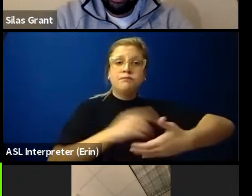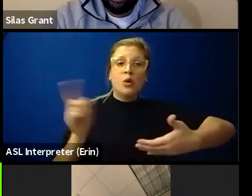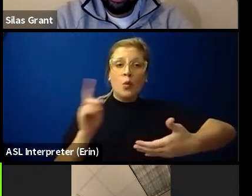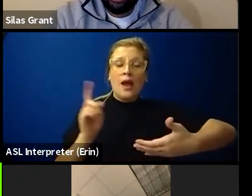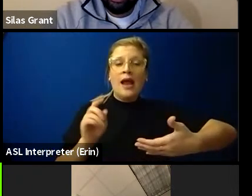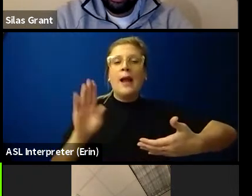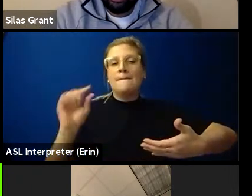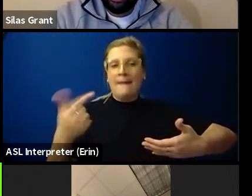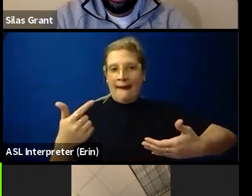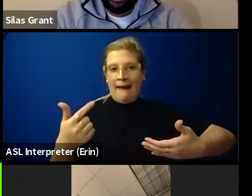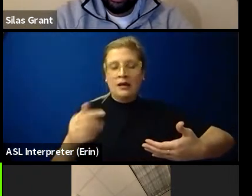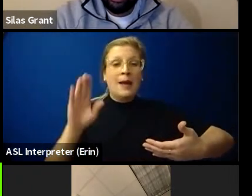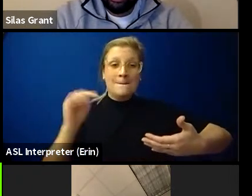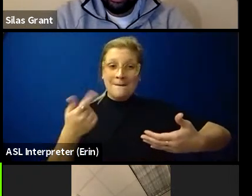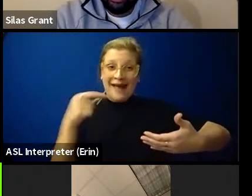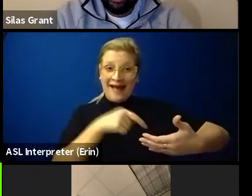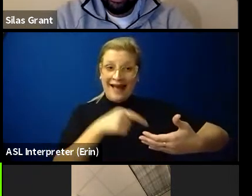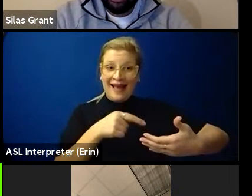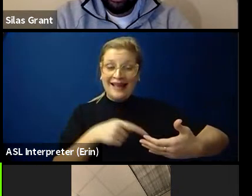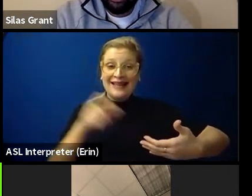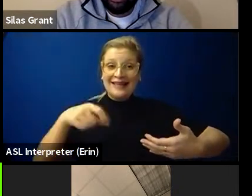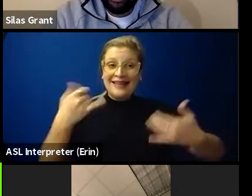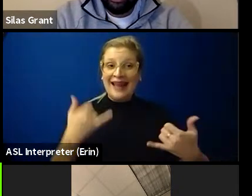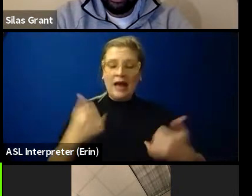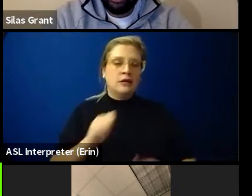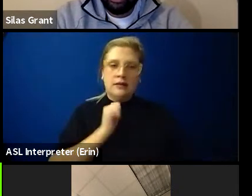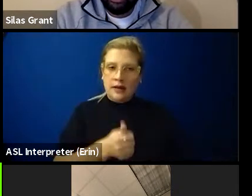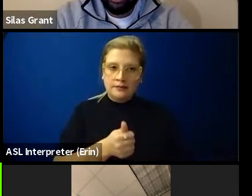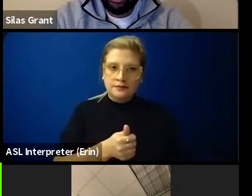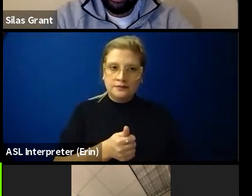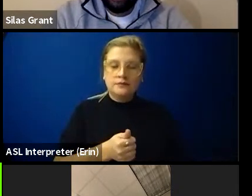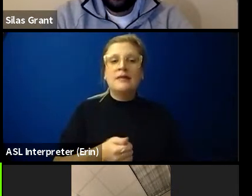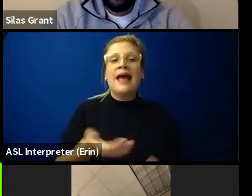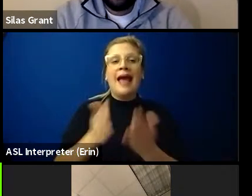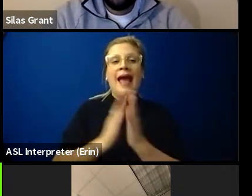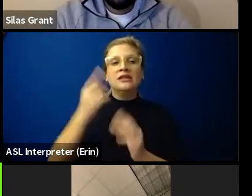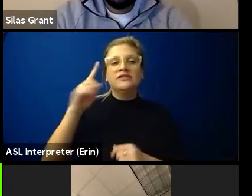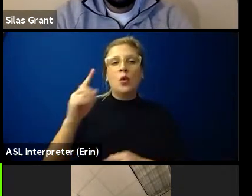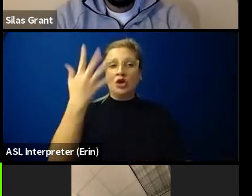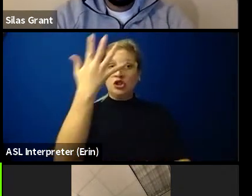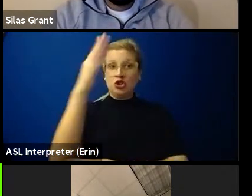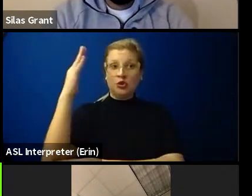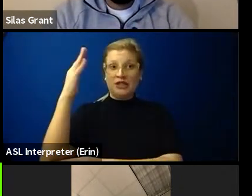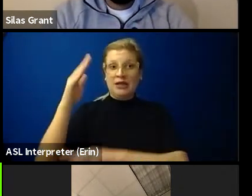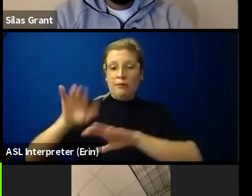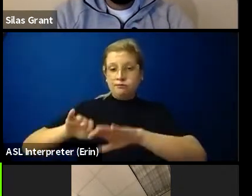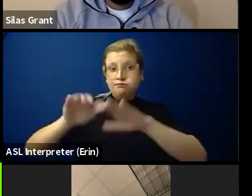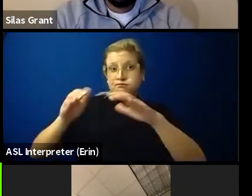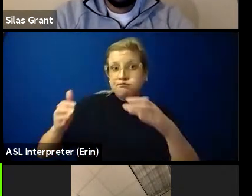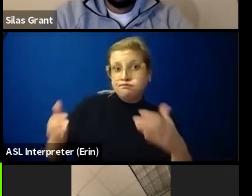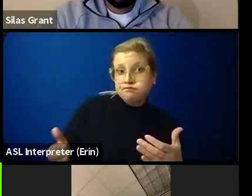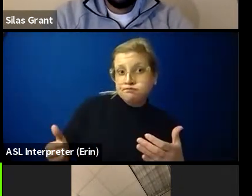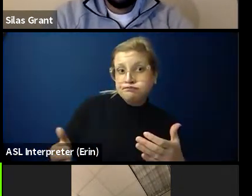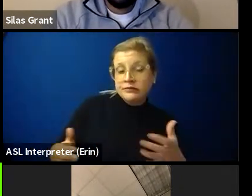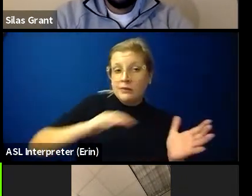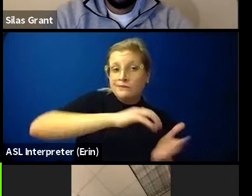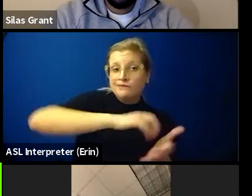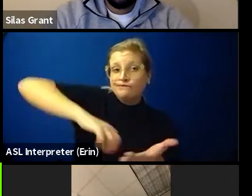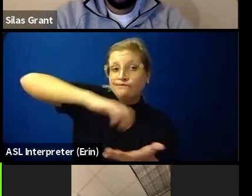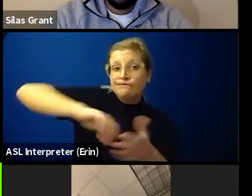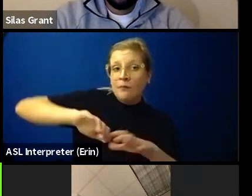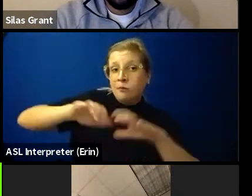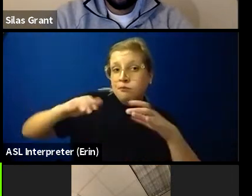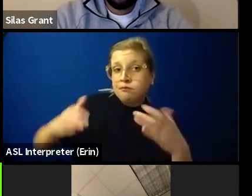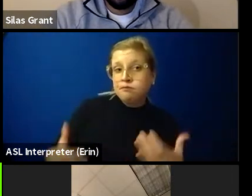Residents are asked to rake their leaves for collection to the curb or into the tree box at the front of their residence. To help ease